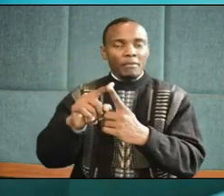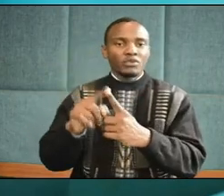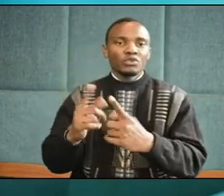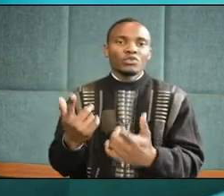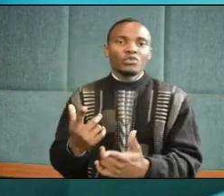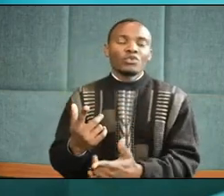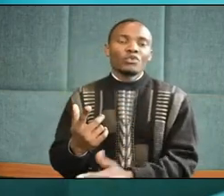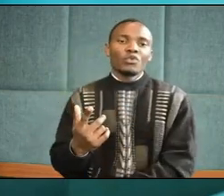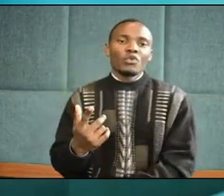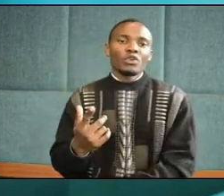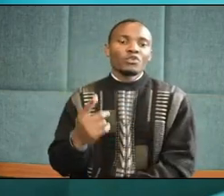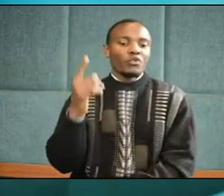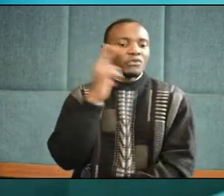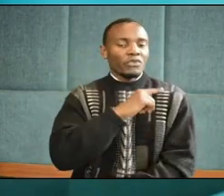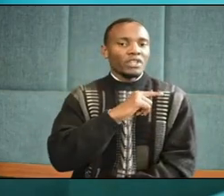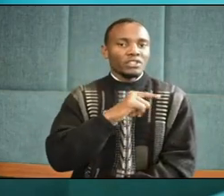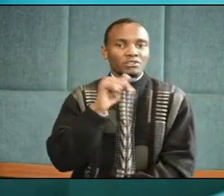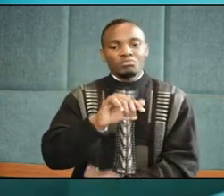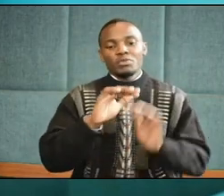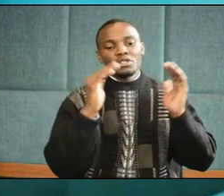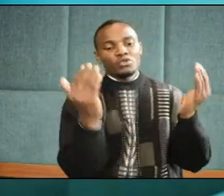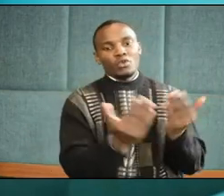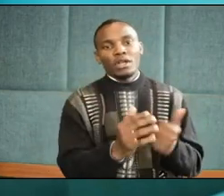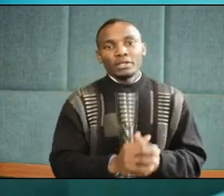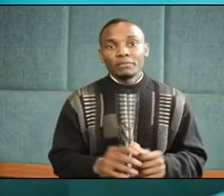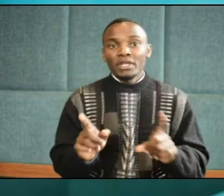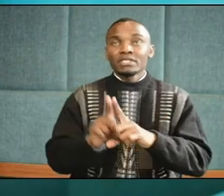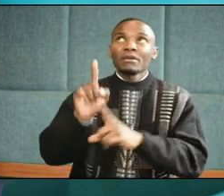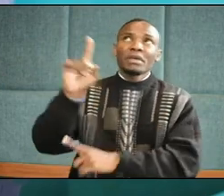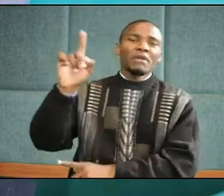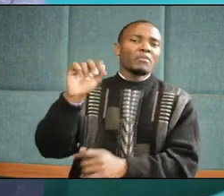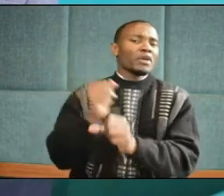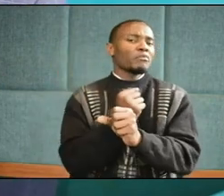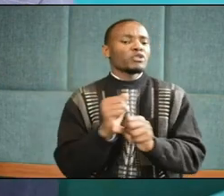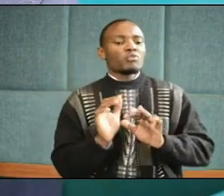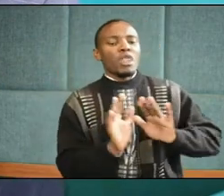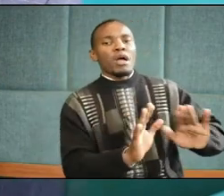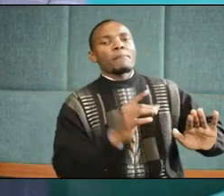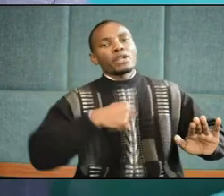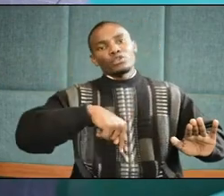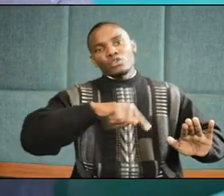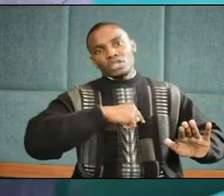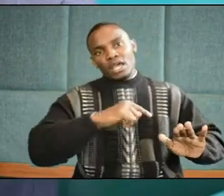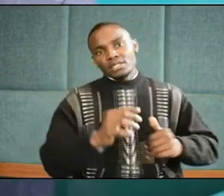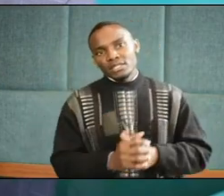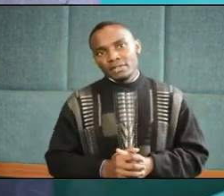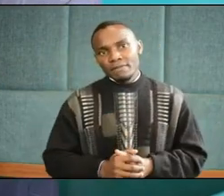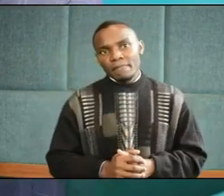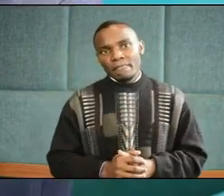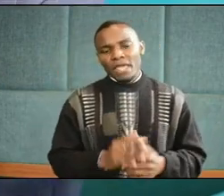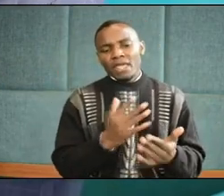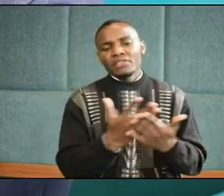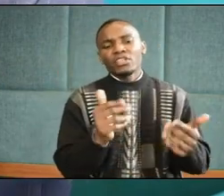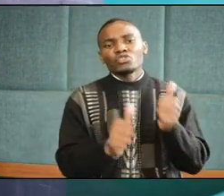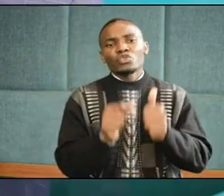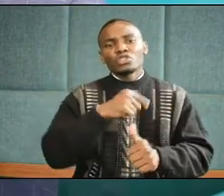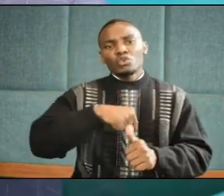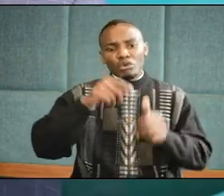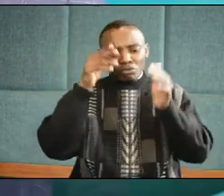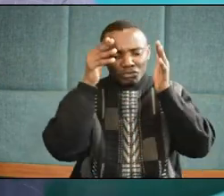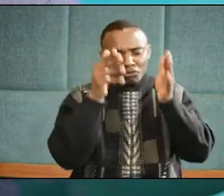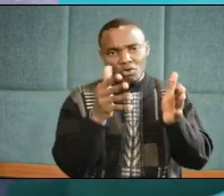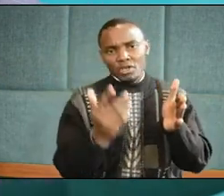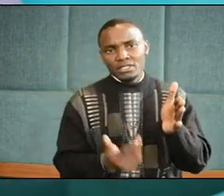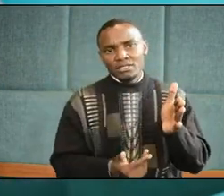the end of this age. He will not abandon us. These things we are focusing